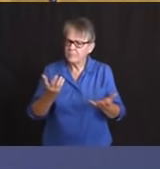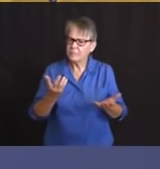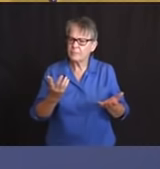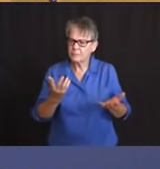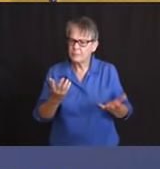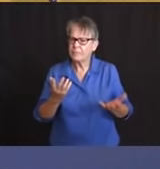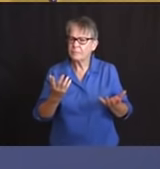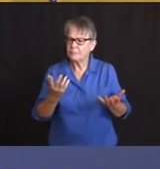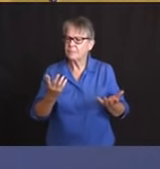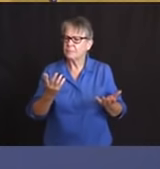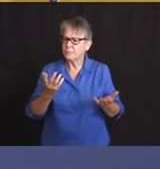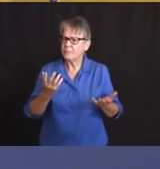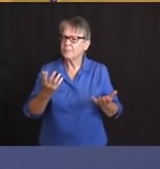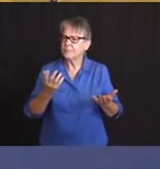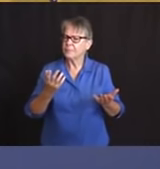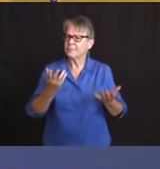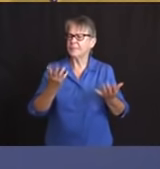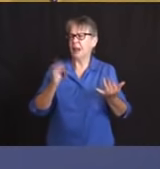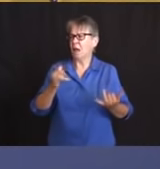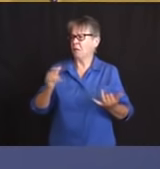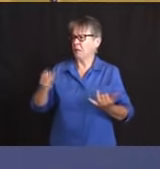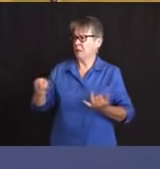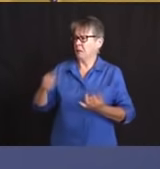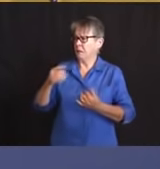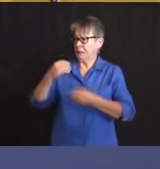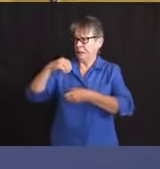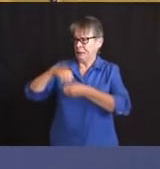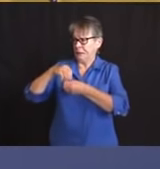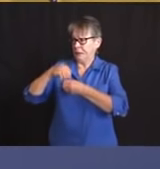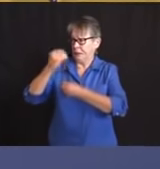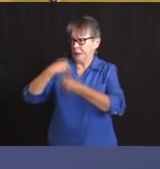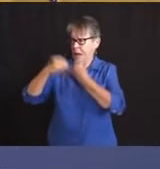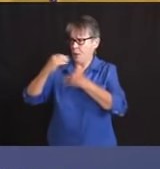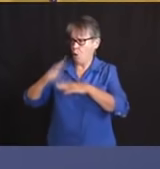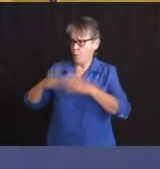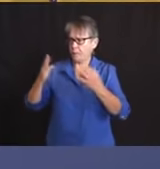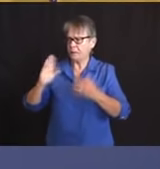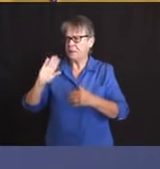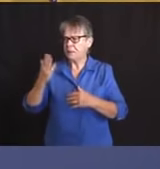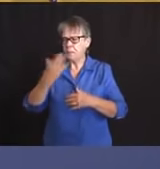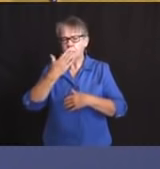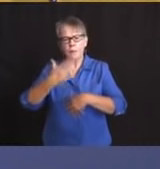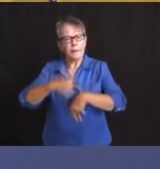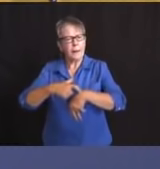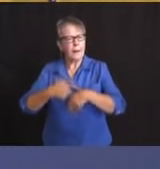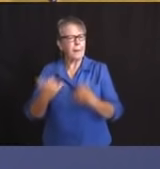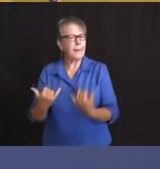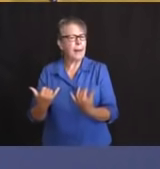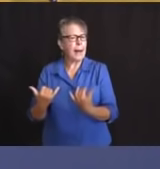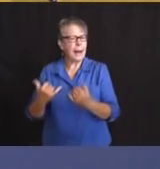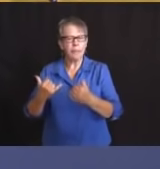do. I'll go to the top, Kevin, very simply. You've got to have a plan to be able to open. Is that right?